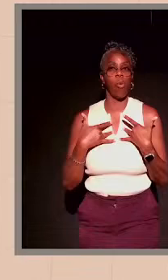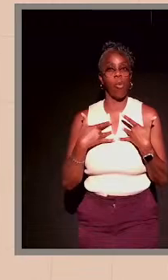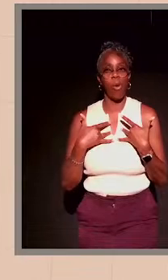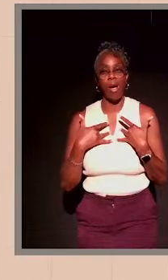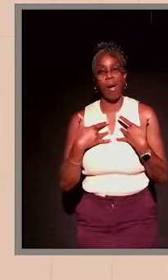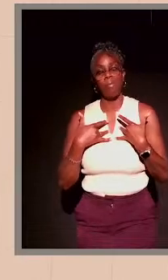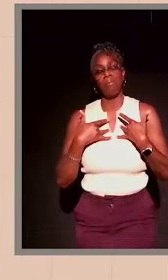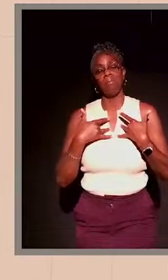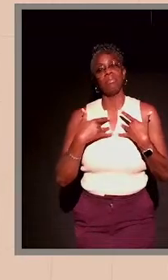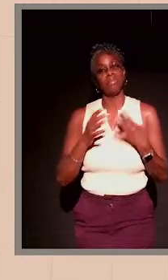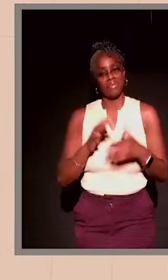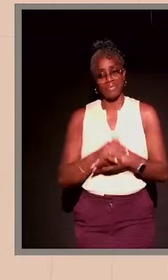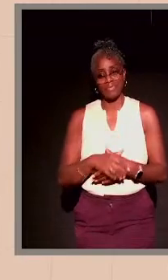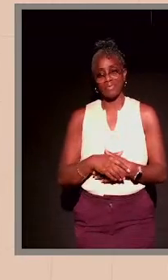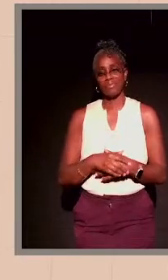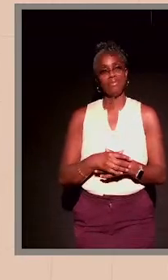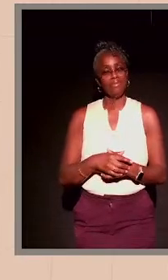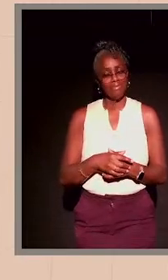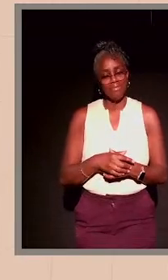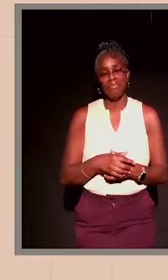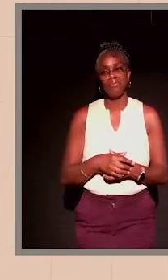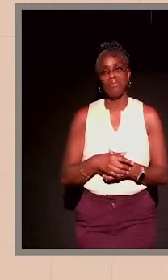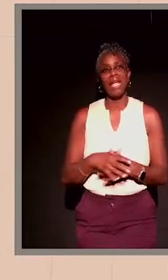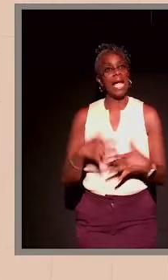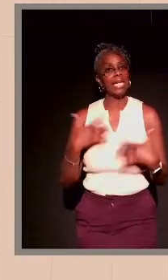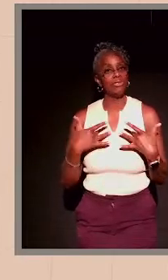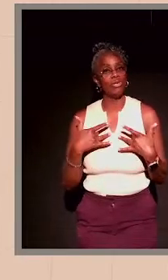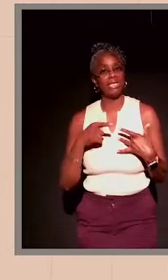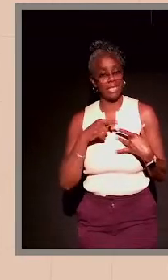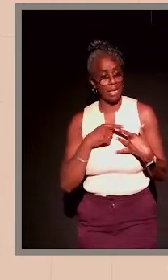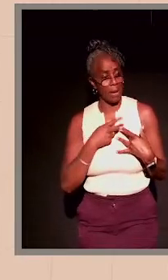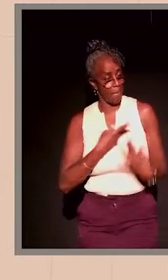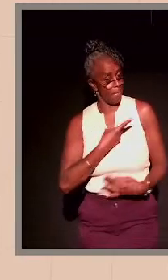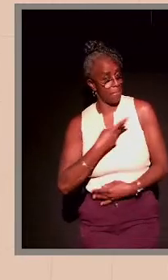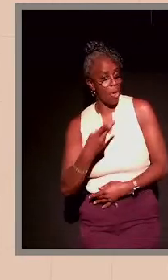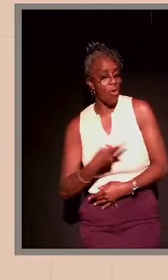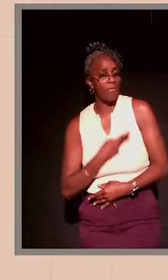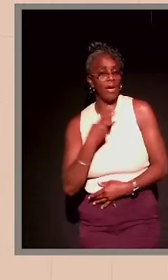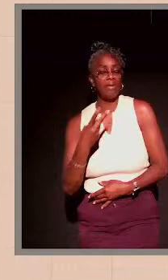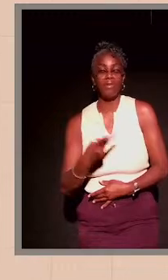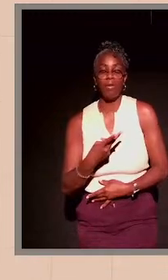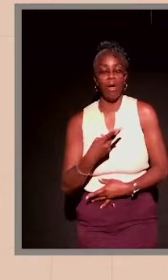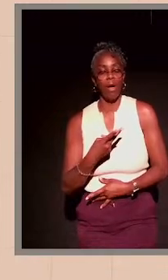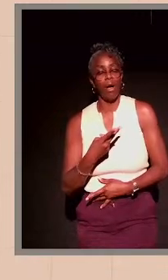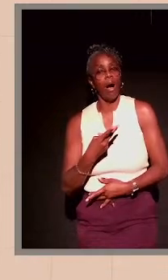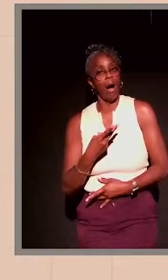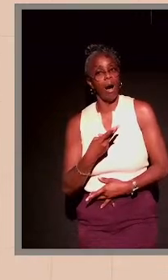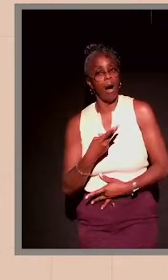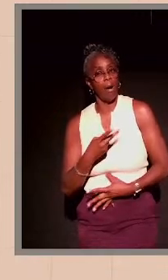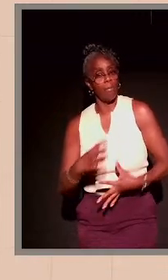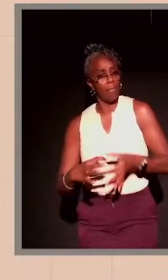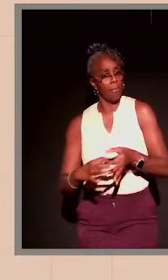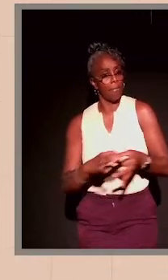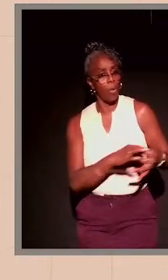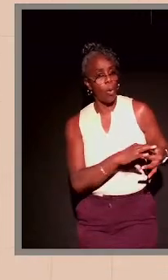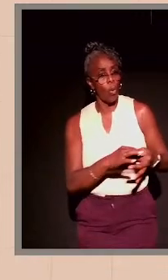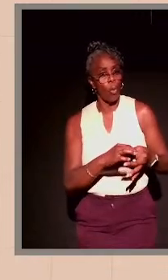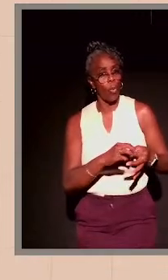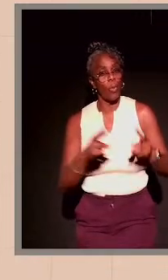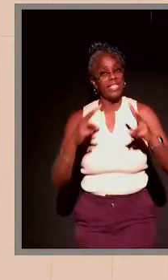to seeing whether or not we can make the idea work in tandem with double wide.